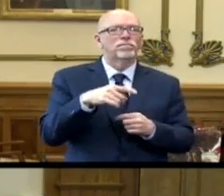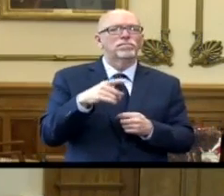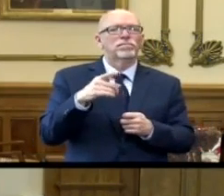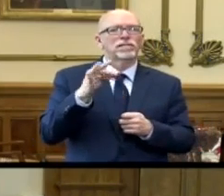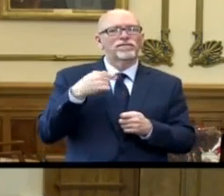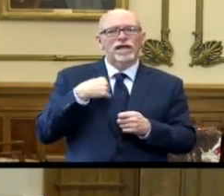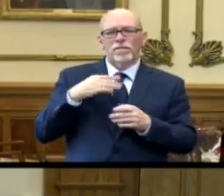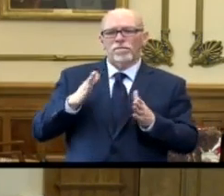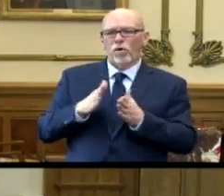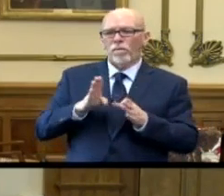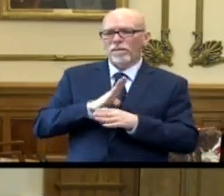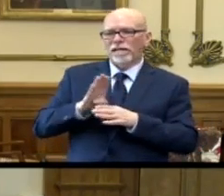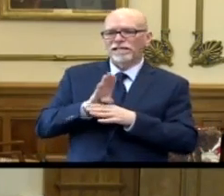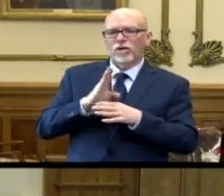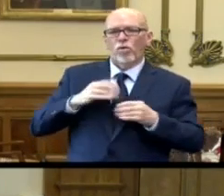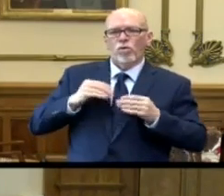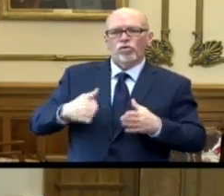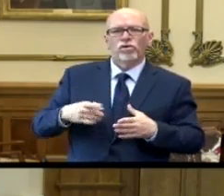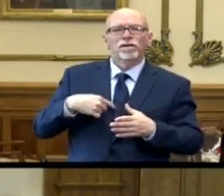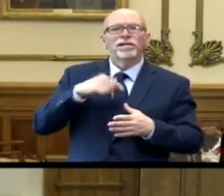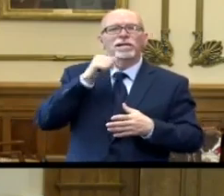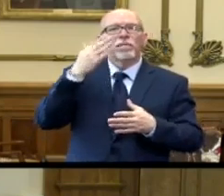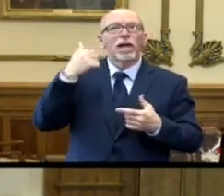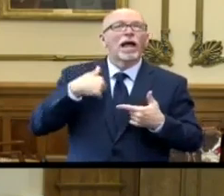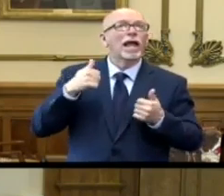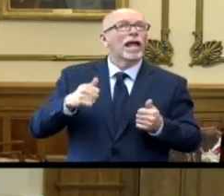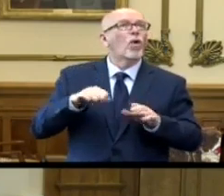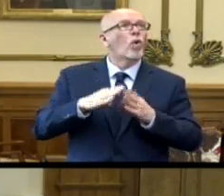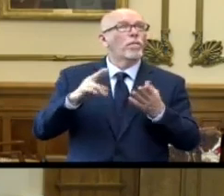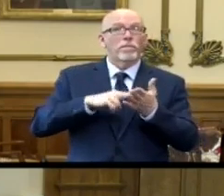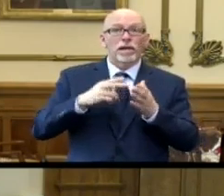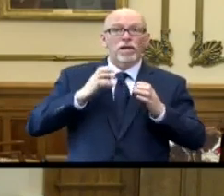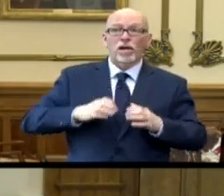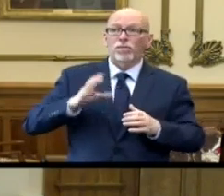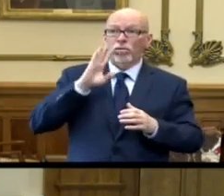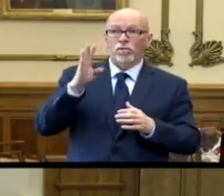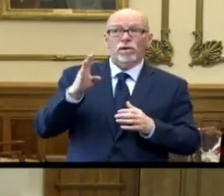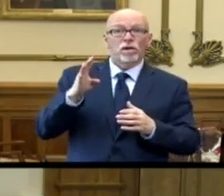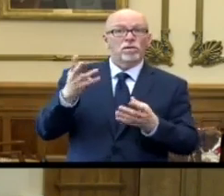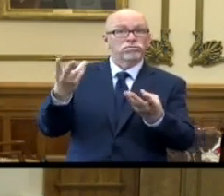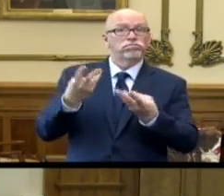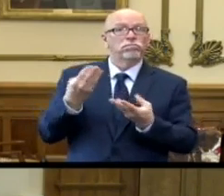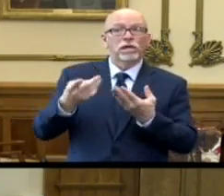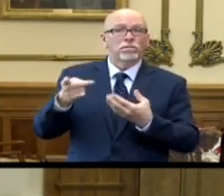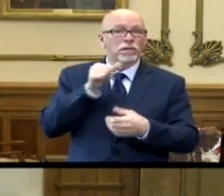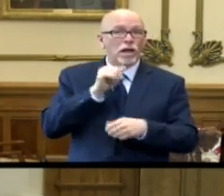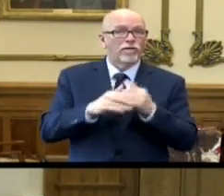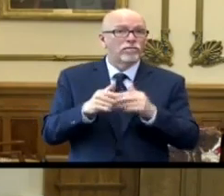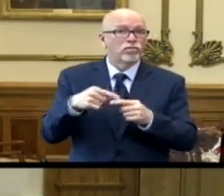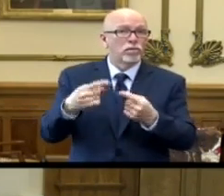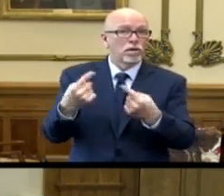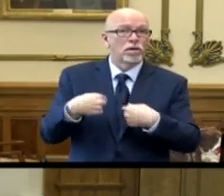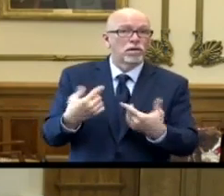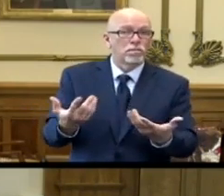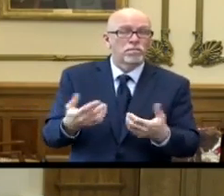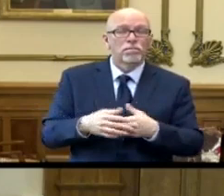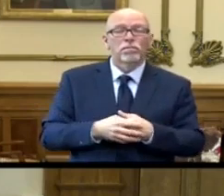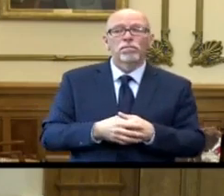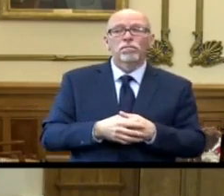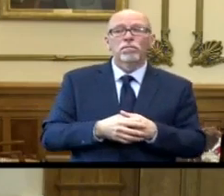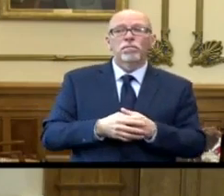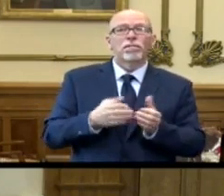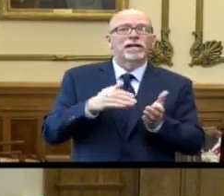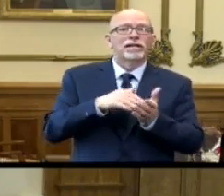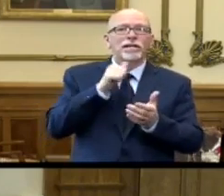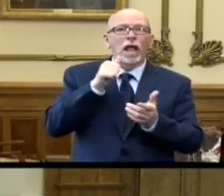a small business owner, it's not as if just because I'm allowed to reopen, my customers will necessarily feel comfortable patronizing my establishment